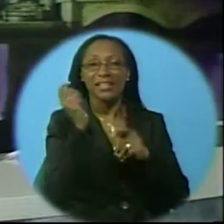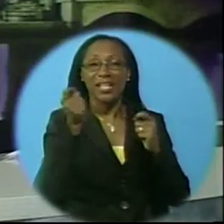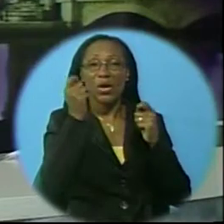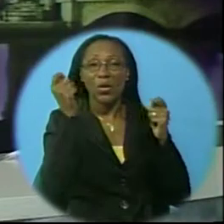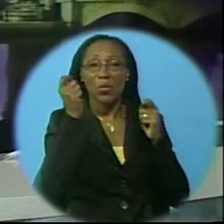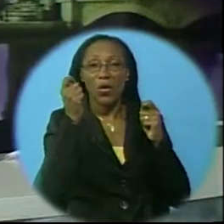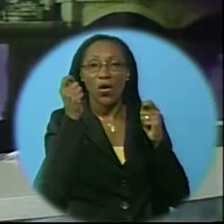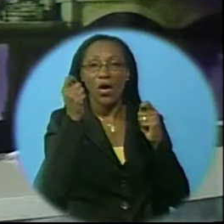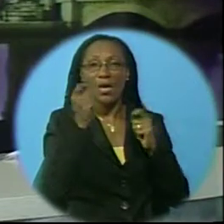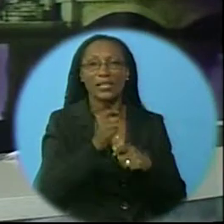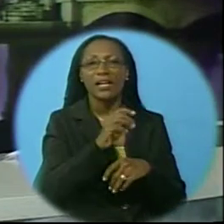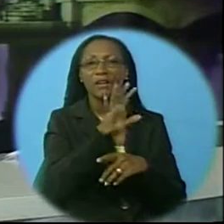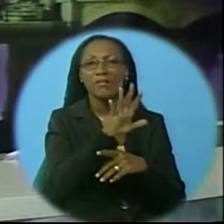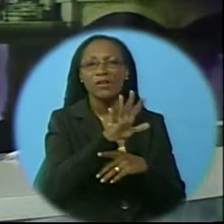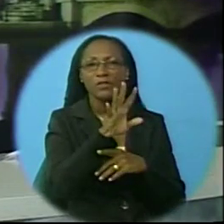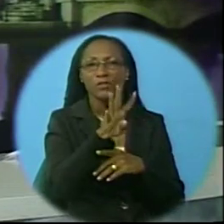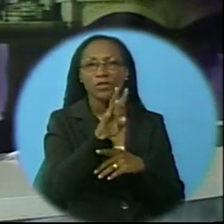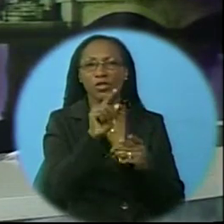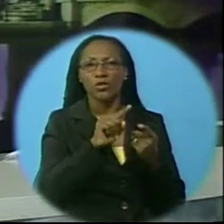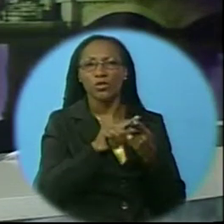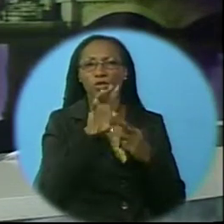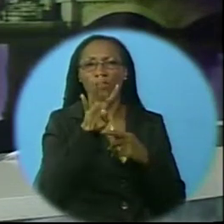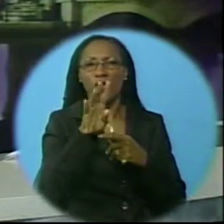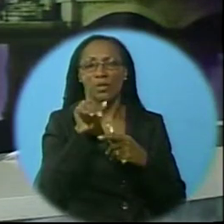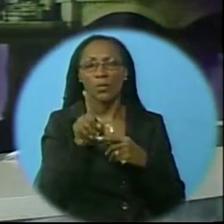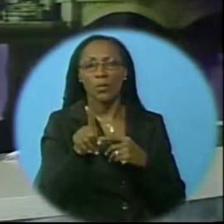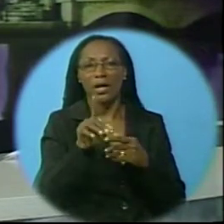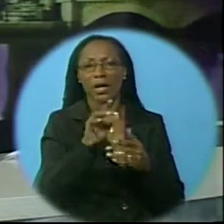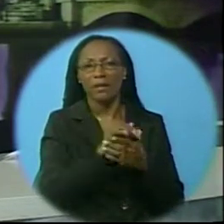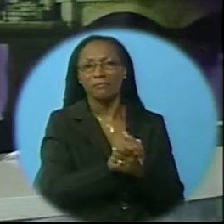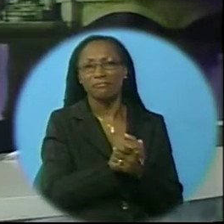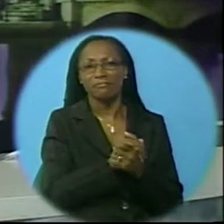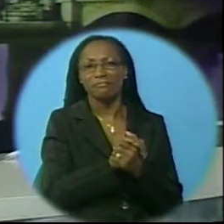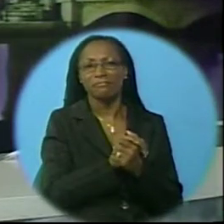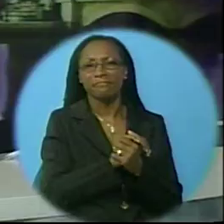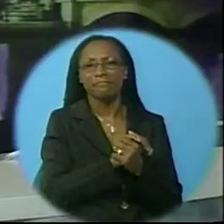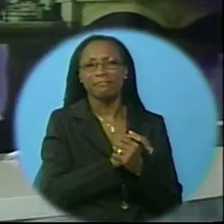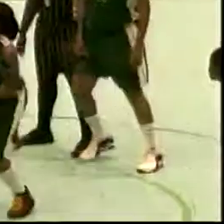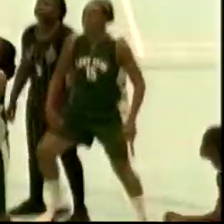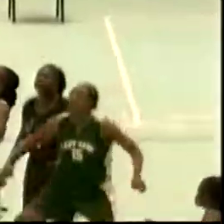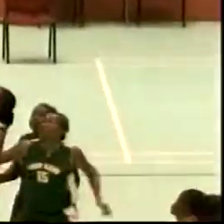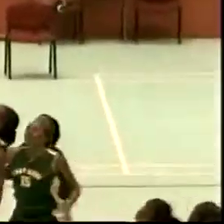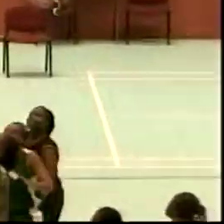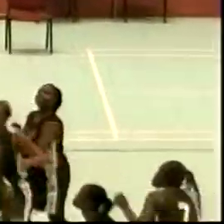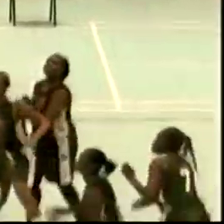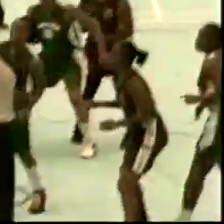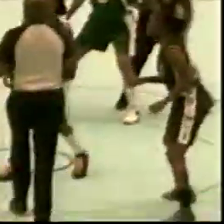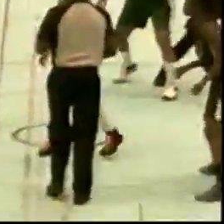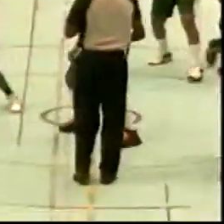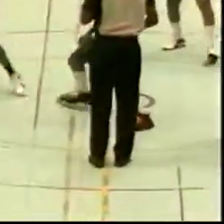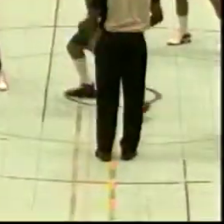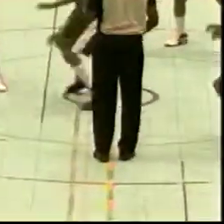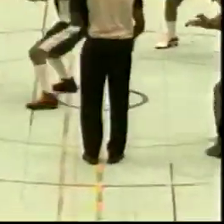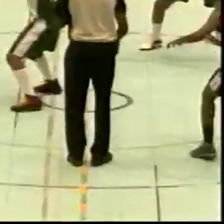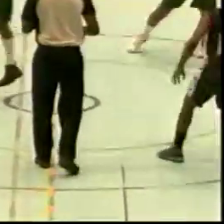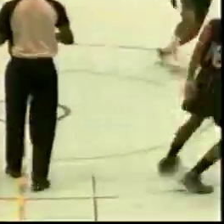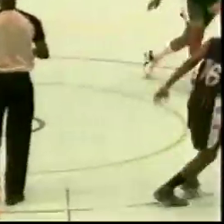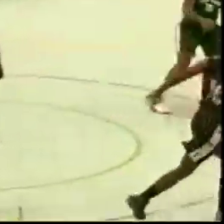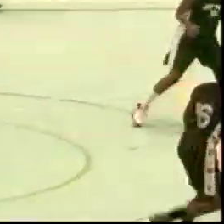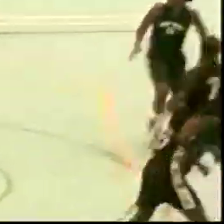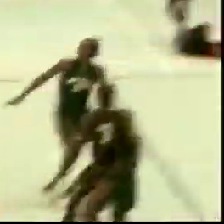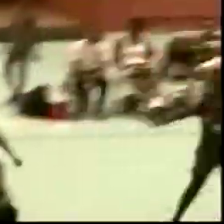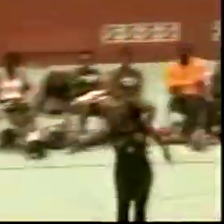beating them 54-41. CBC's Marcia Boyce reports. Station Hill Cavaliers in green versus